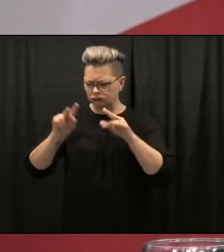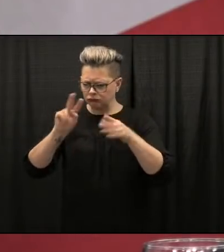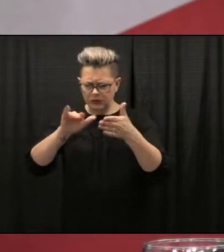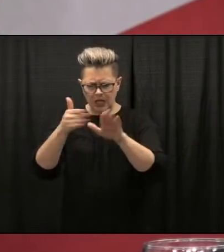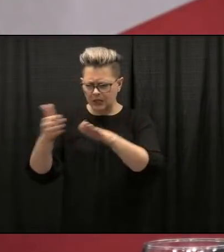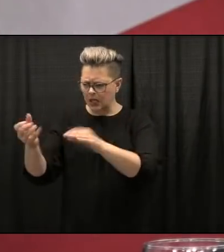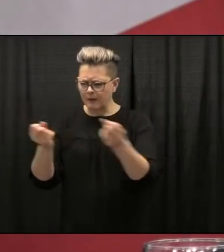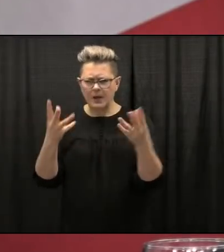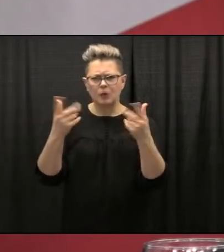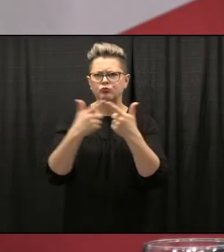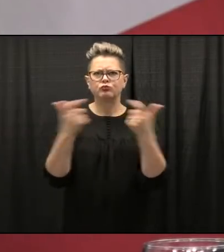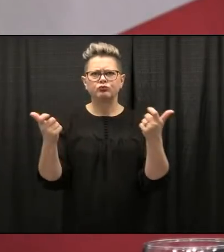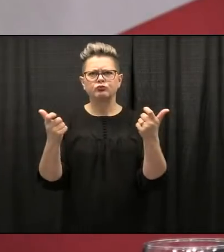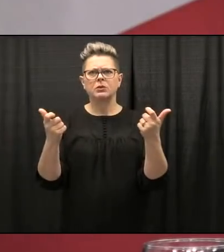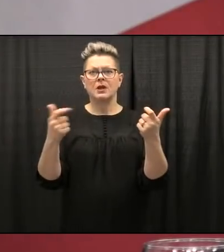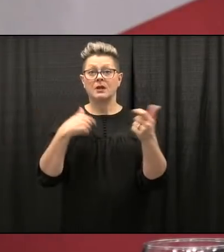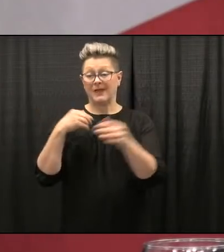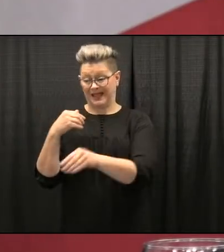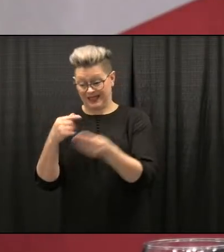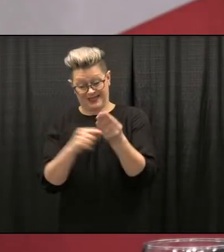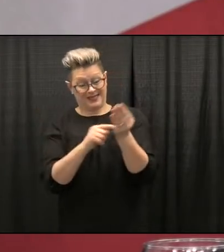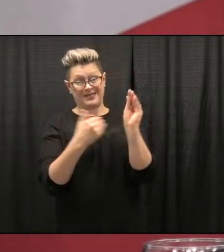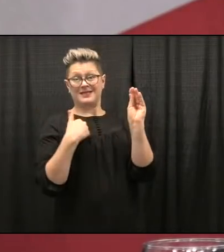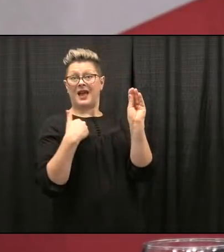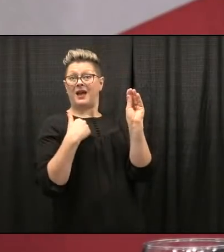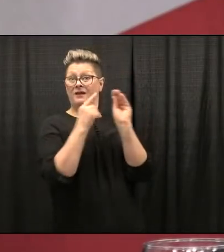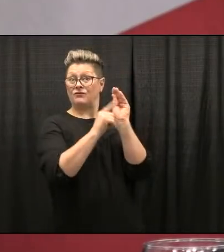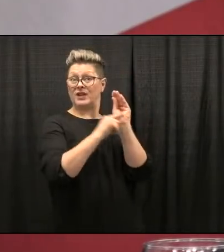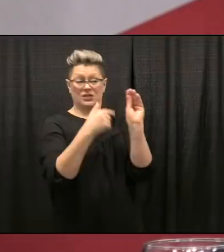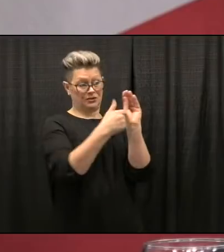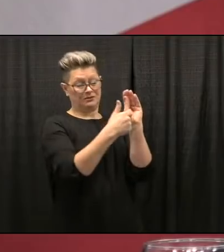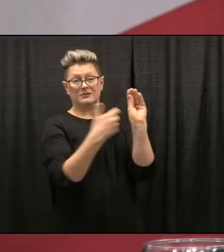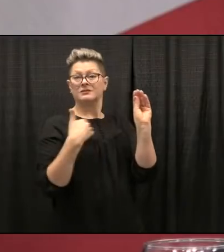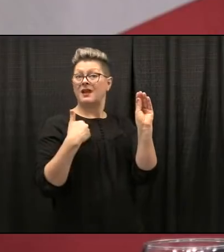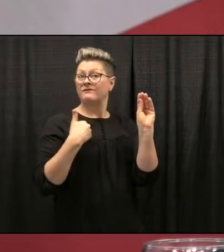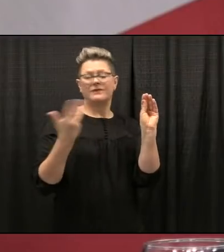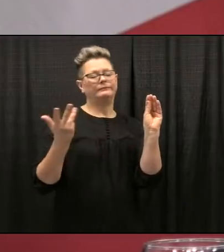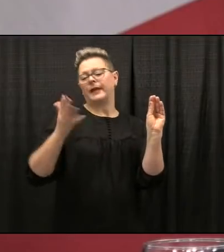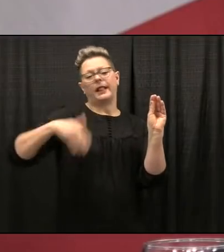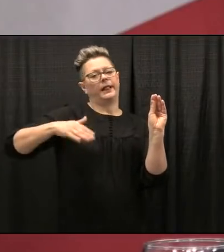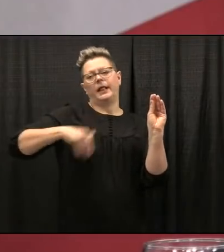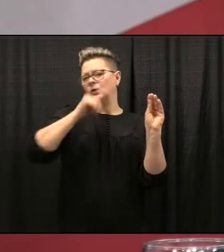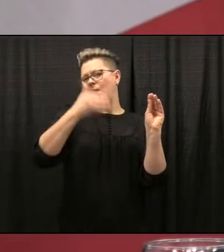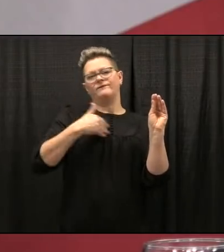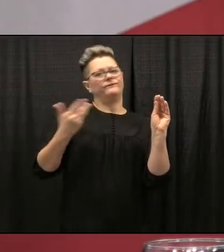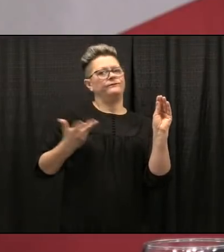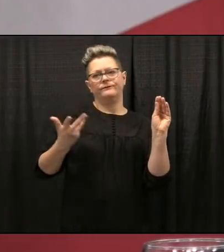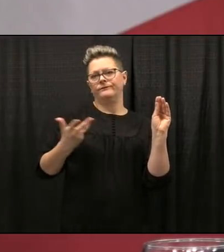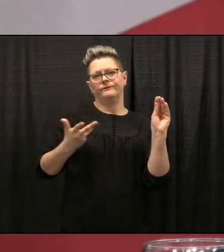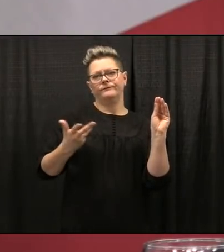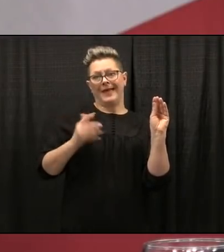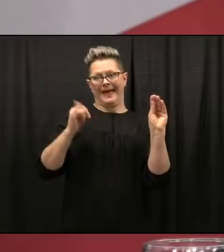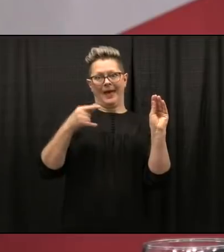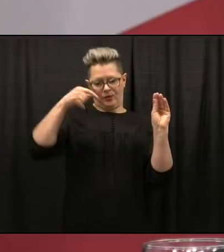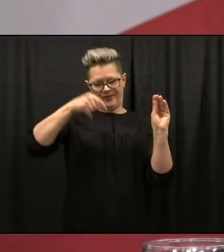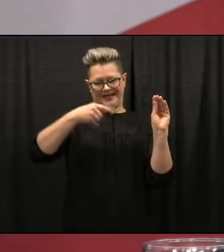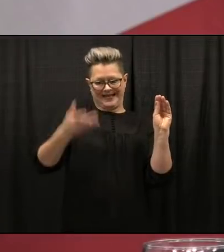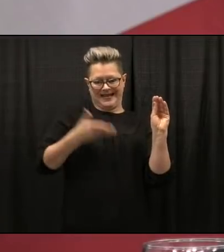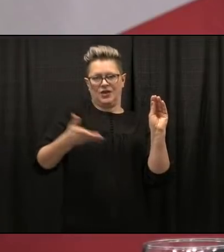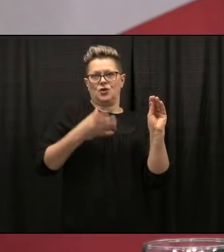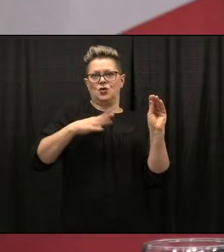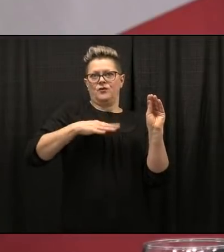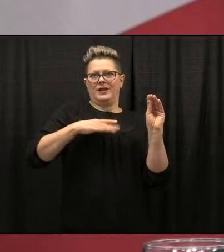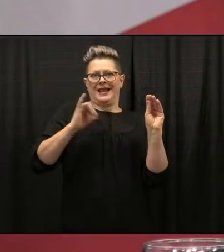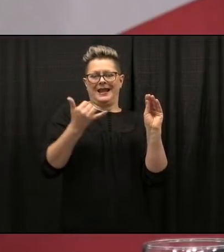not yet in possession of an analysis of how that data may or may not apply to us provincially. I do know